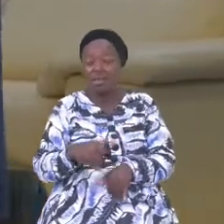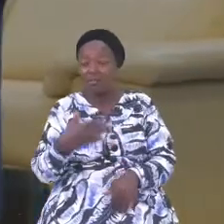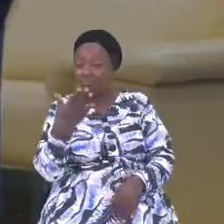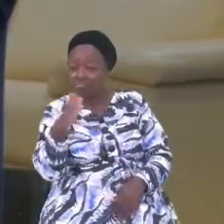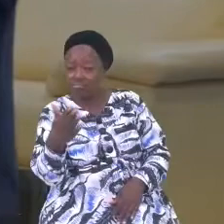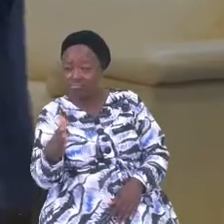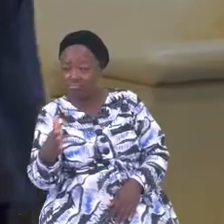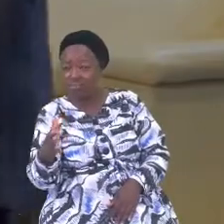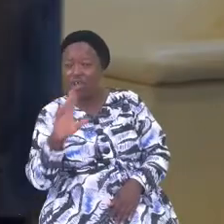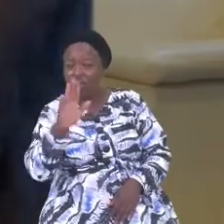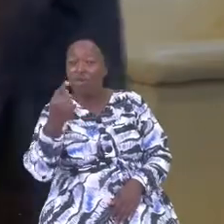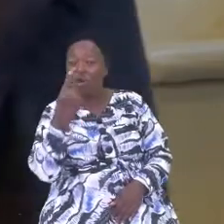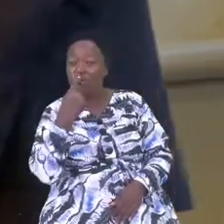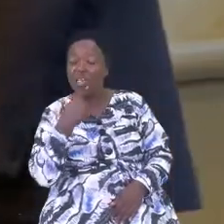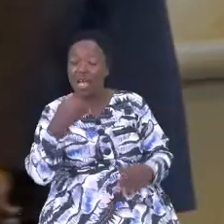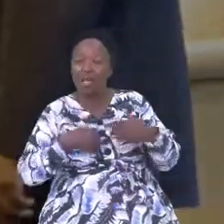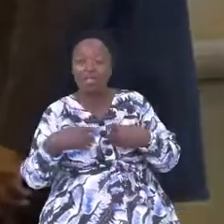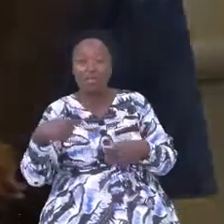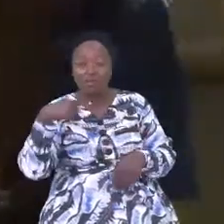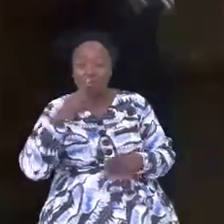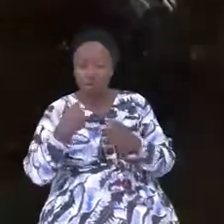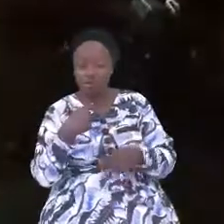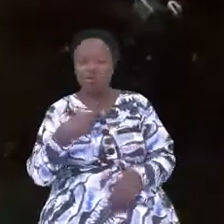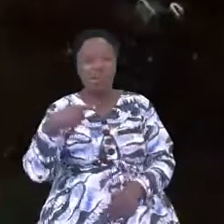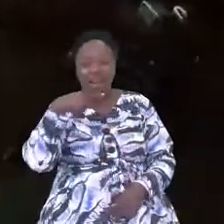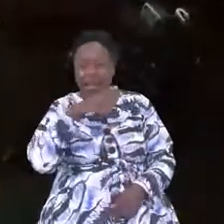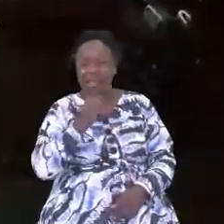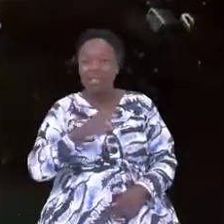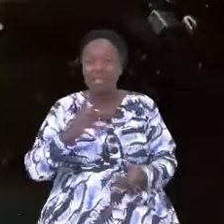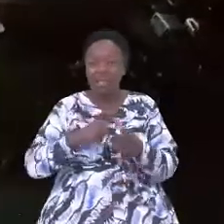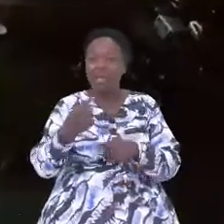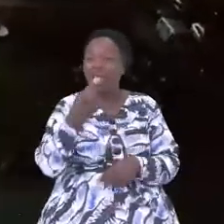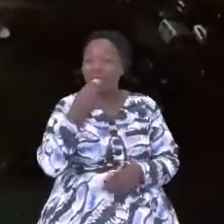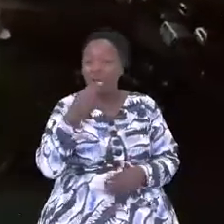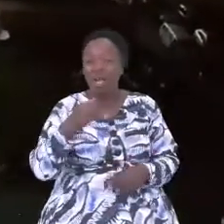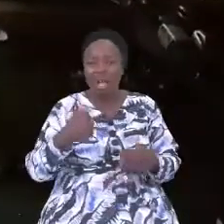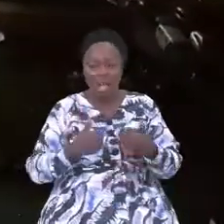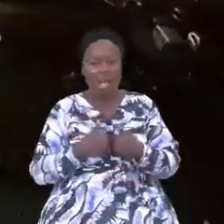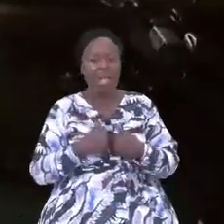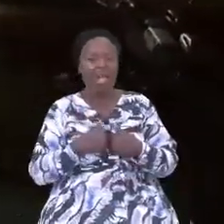spoken lies. Your tongue have muttered